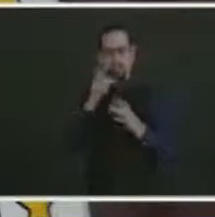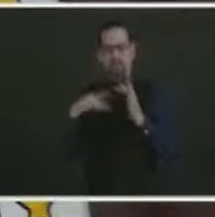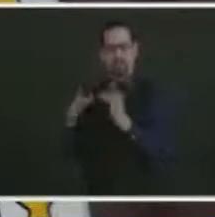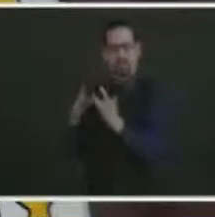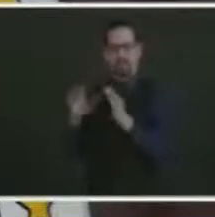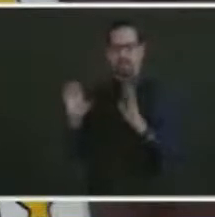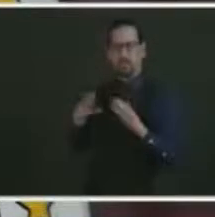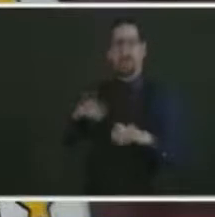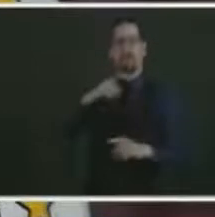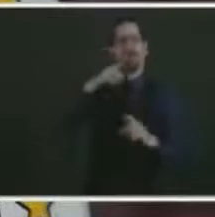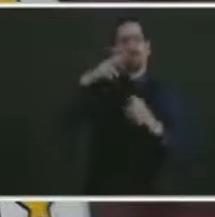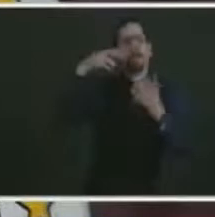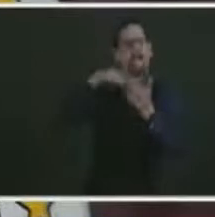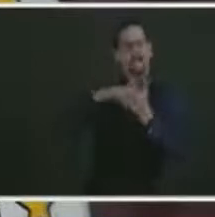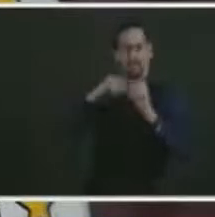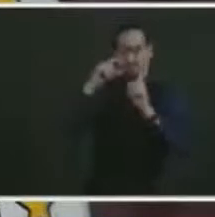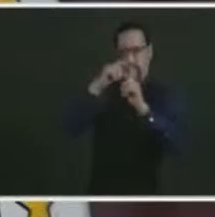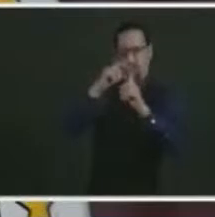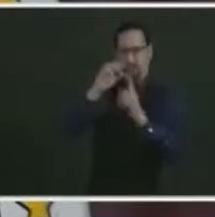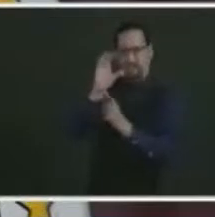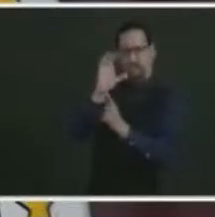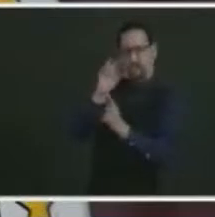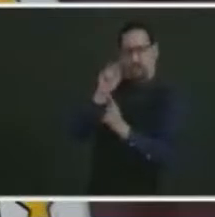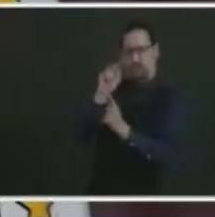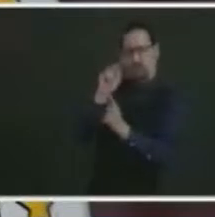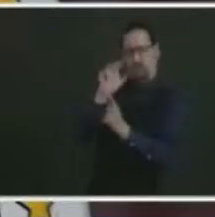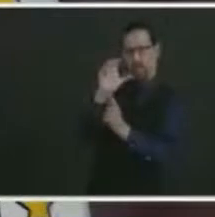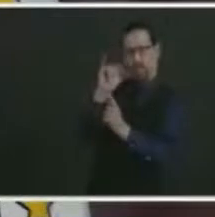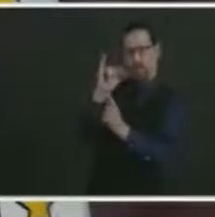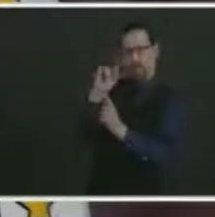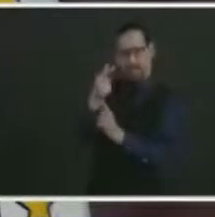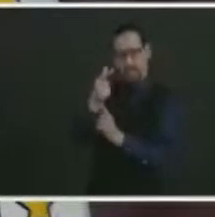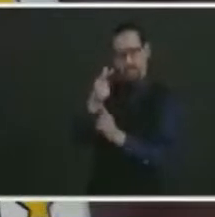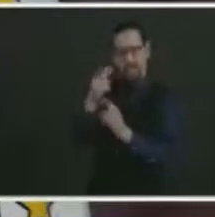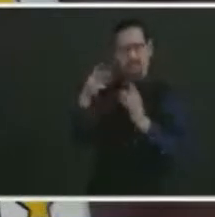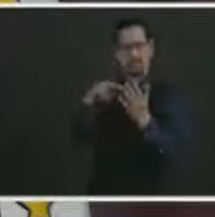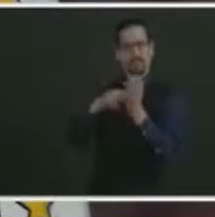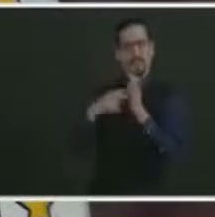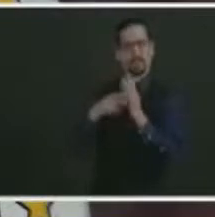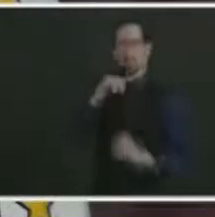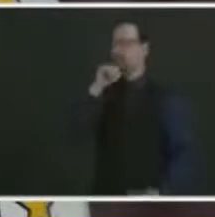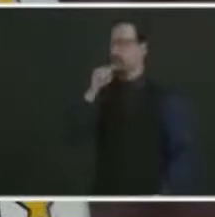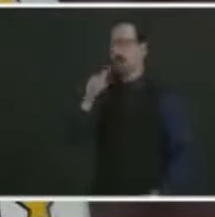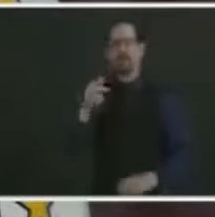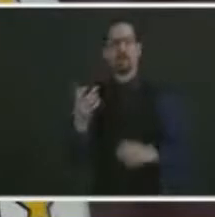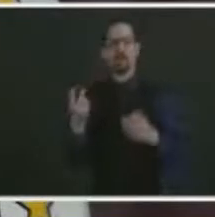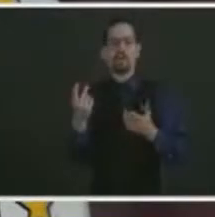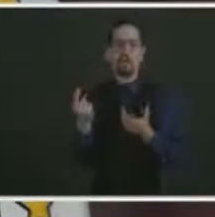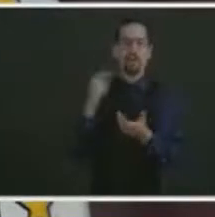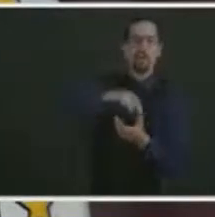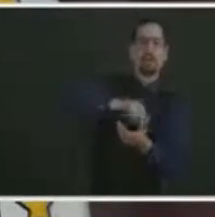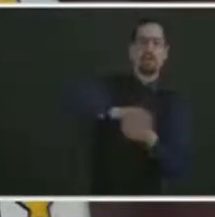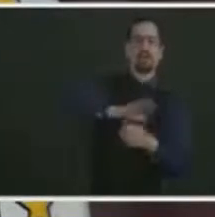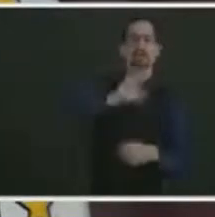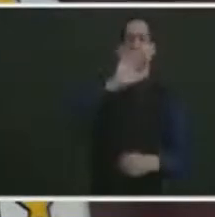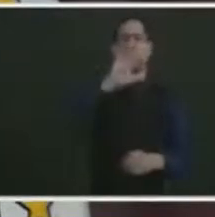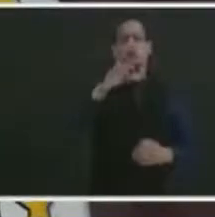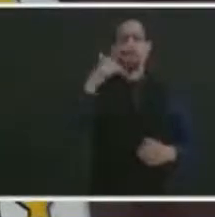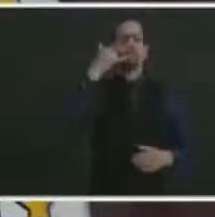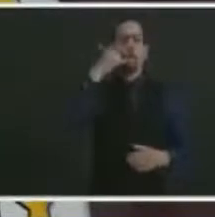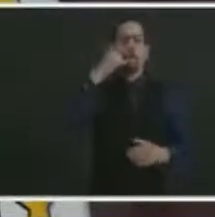to do with the contacts in your phone or any contact information of your friends that you have stored in your